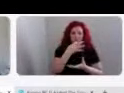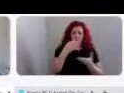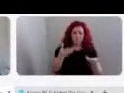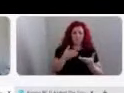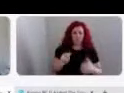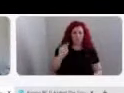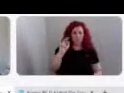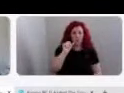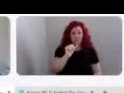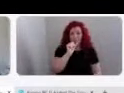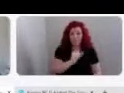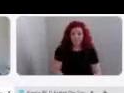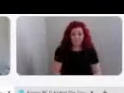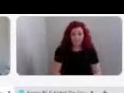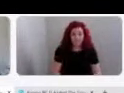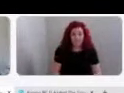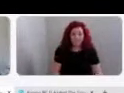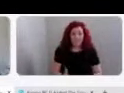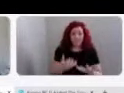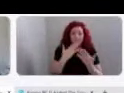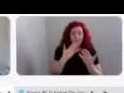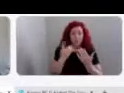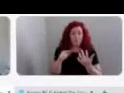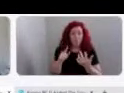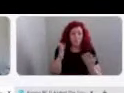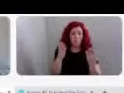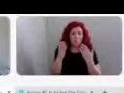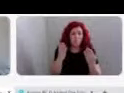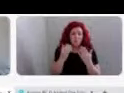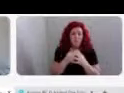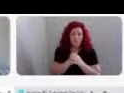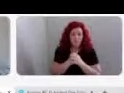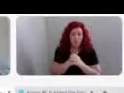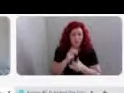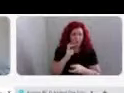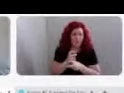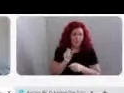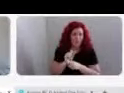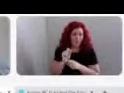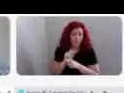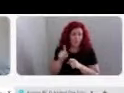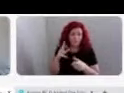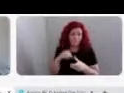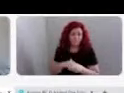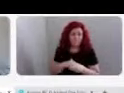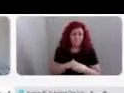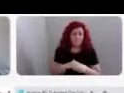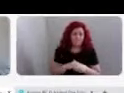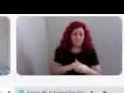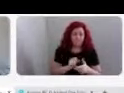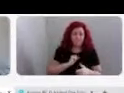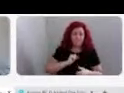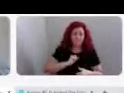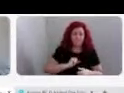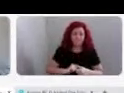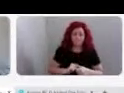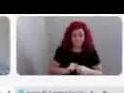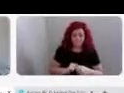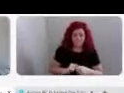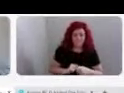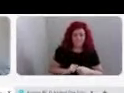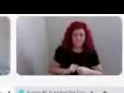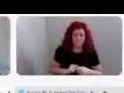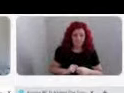arizona i want to thank you all very much for your service and the hard work you're doing um i want to implore